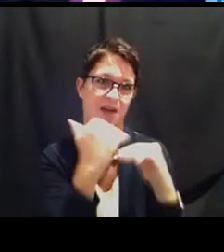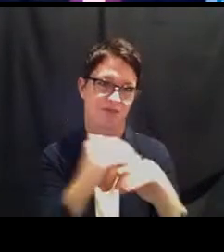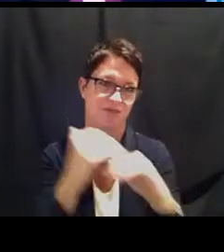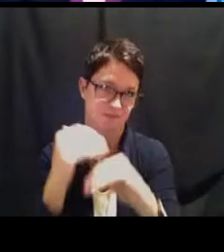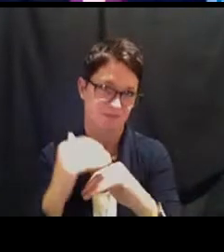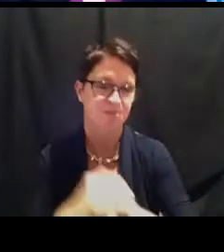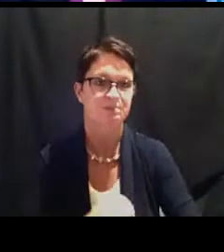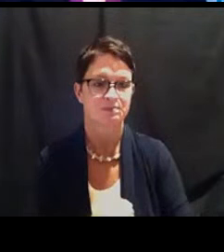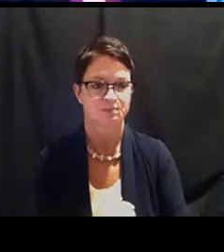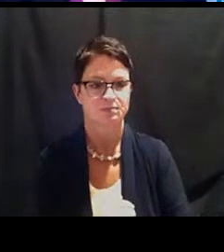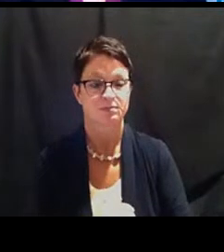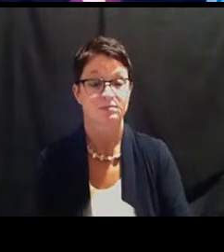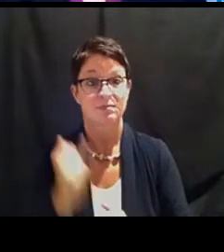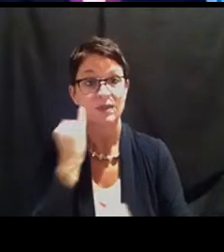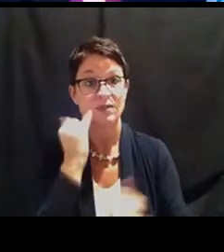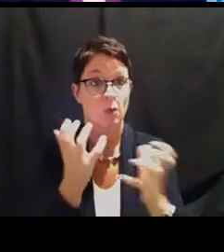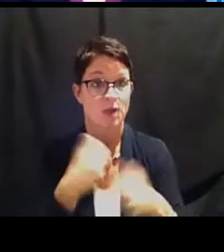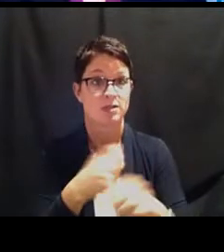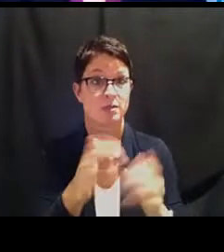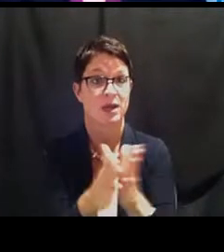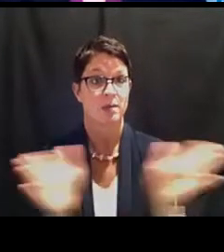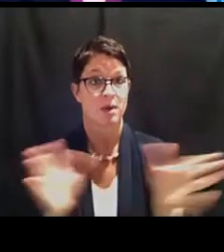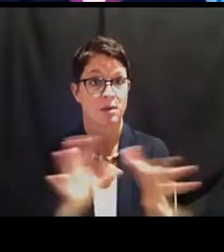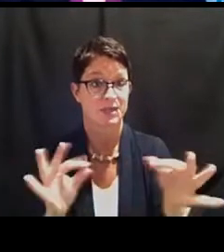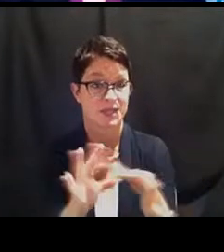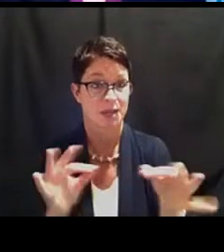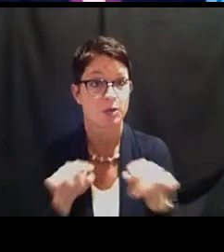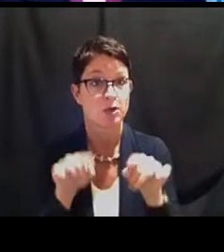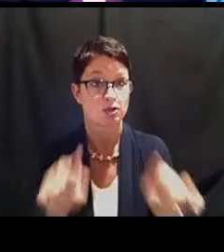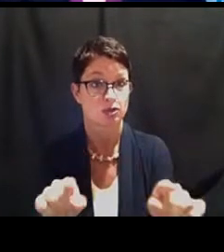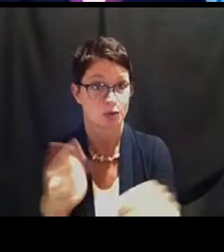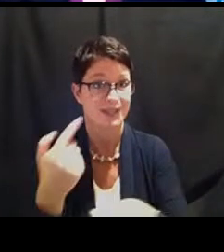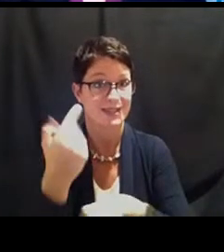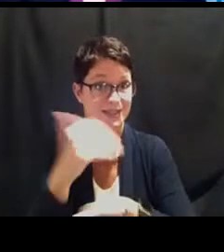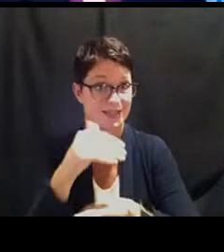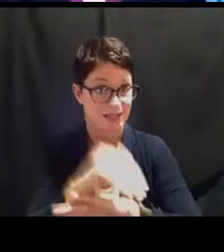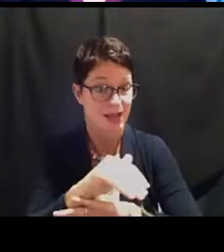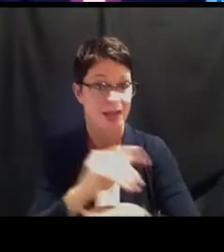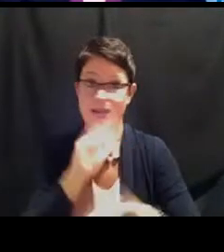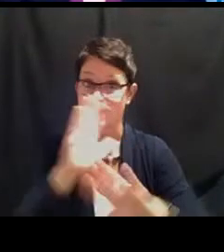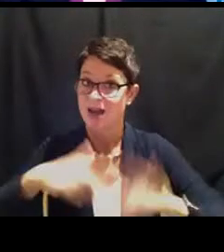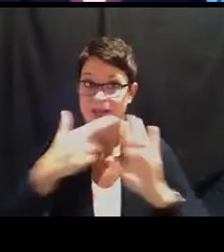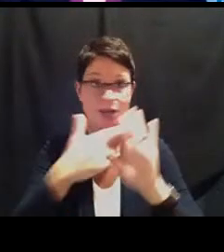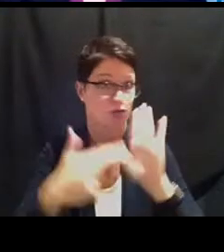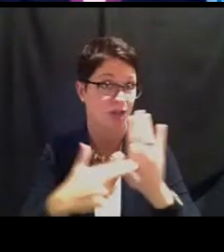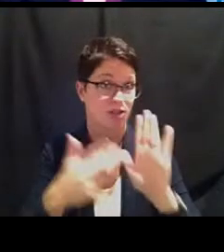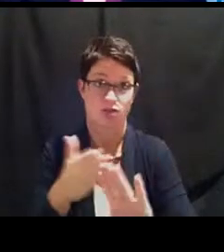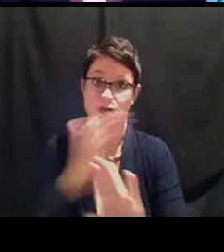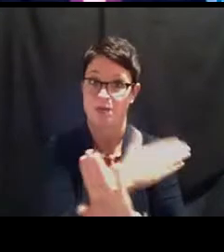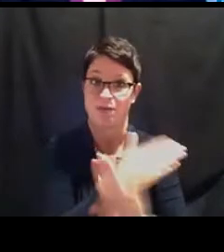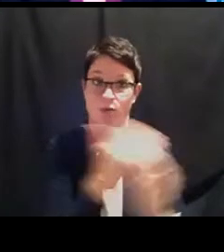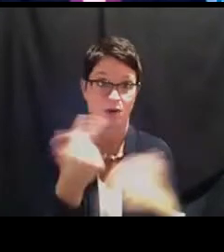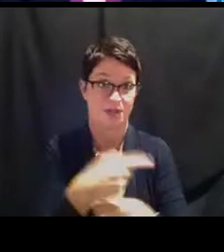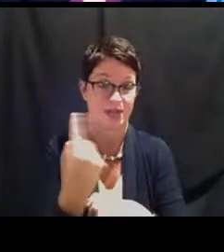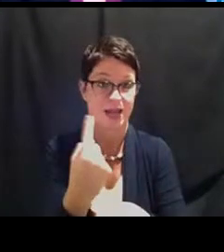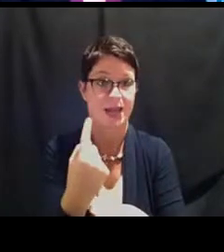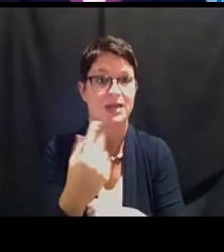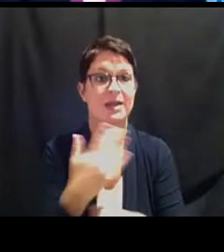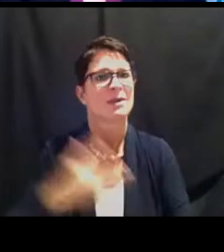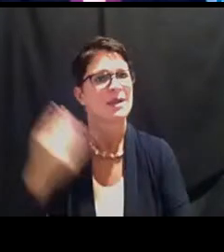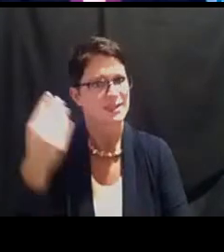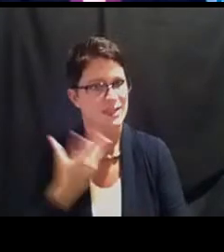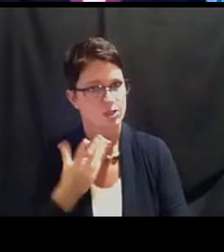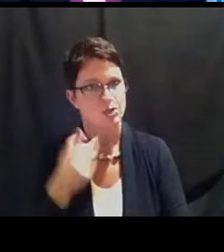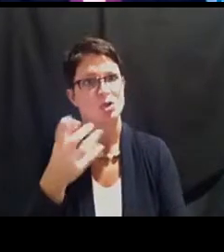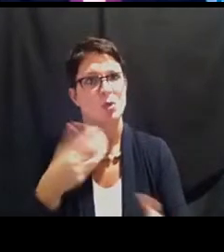hearings. If you wish to make a public statement during this hearing and did not register beforehand, please indicate that you would